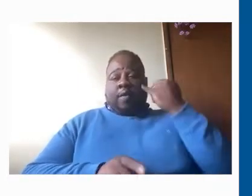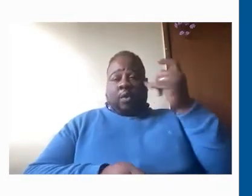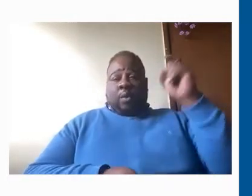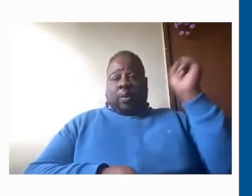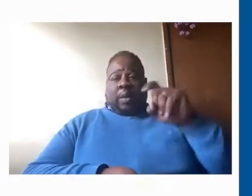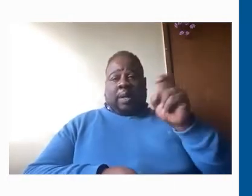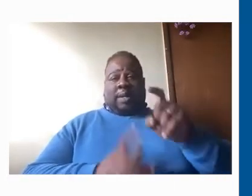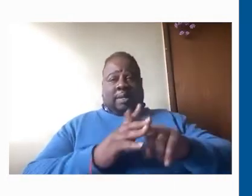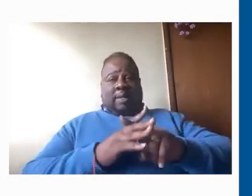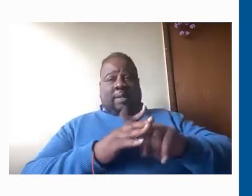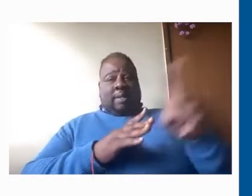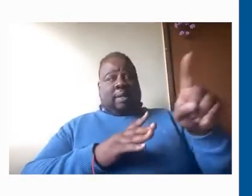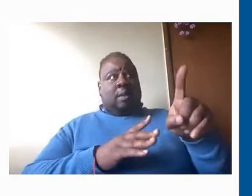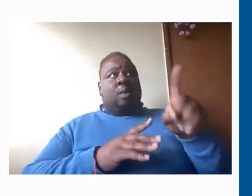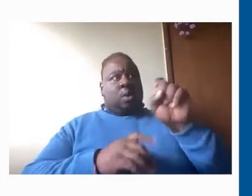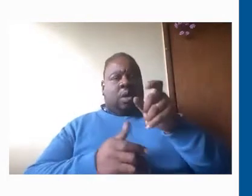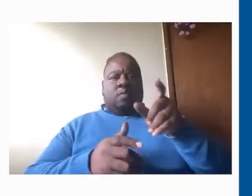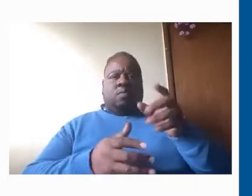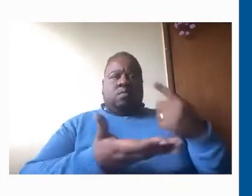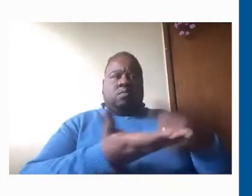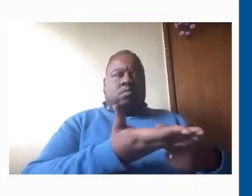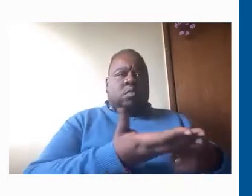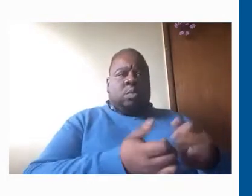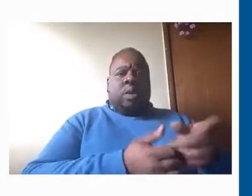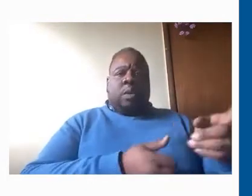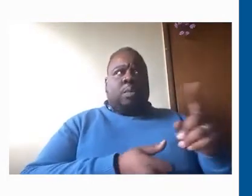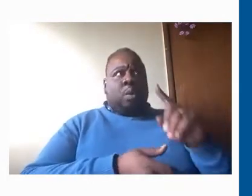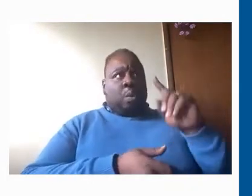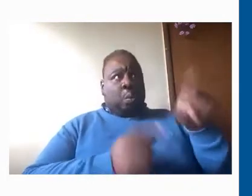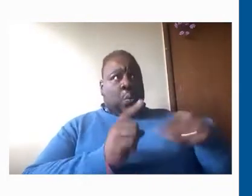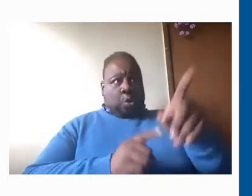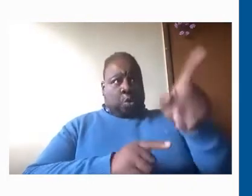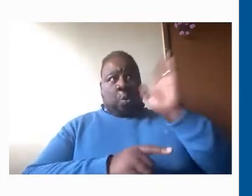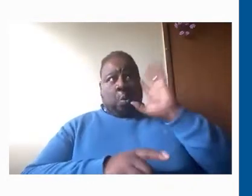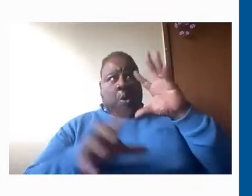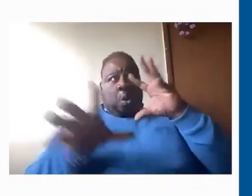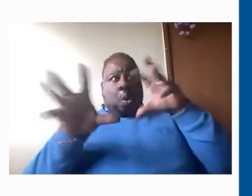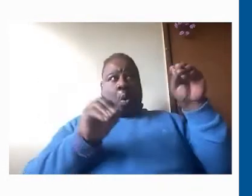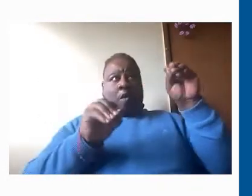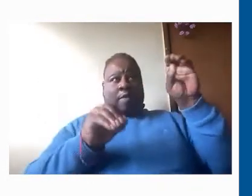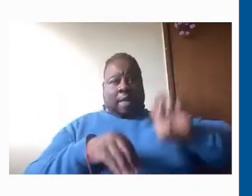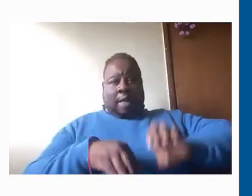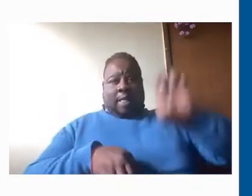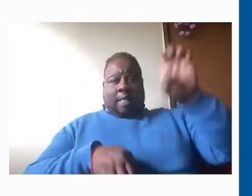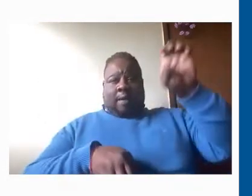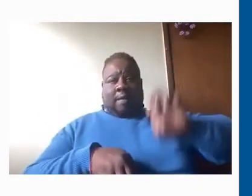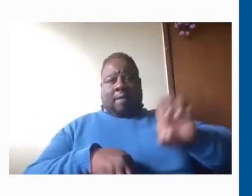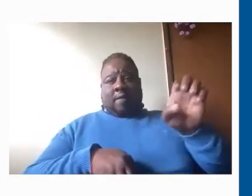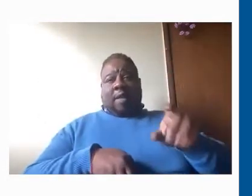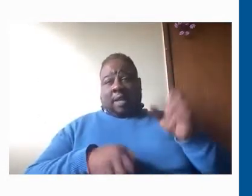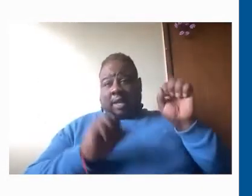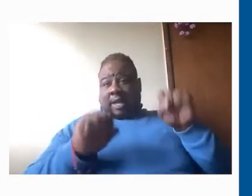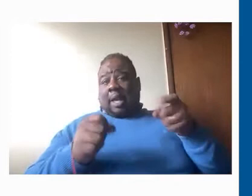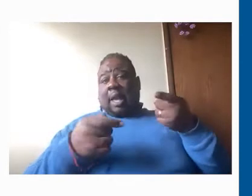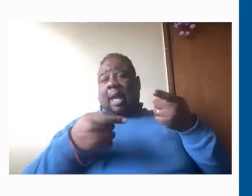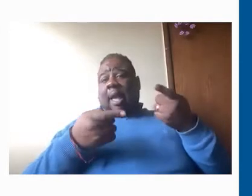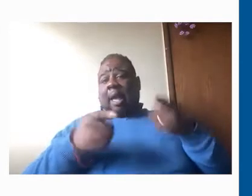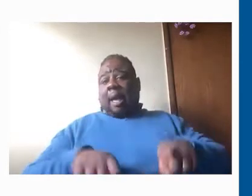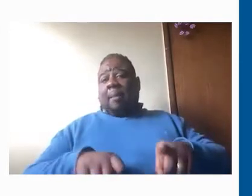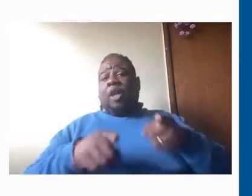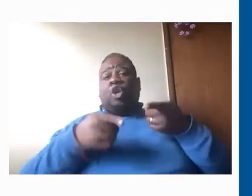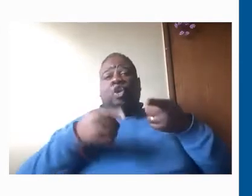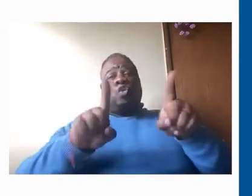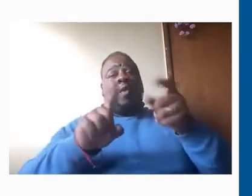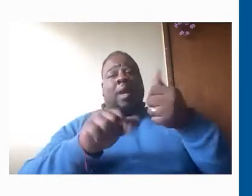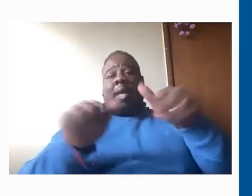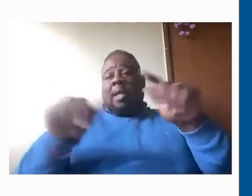evacuate, speaking to them to see when is the elevator going to be shut off. It can happen during coastal storm. It can happen during other emergencies. So you want to